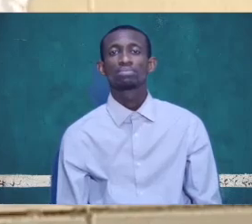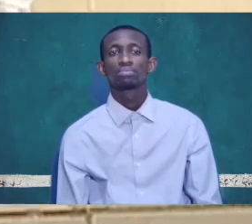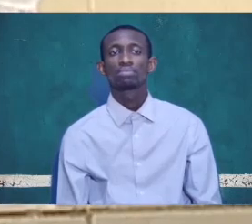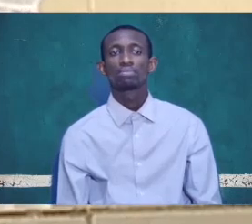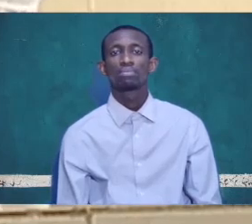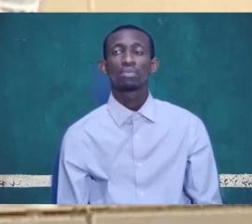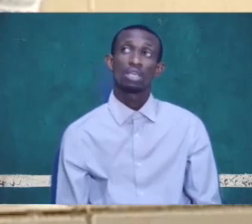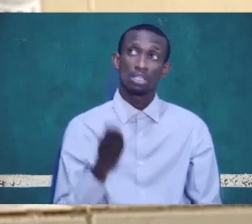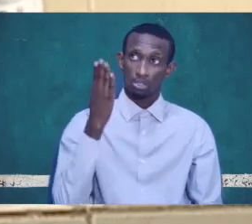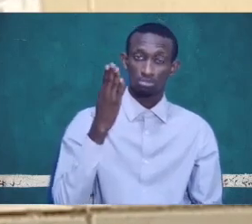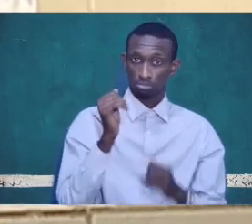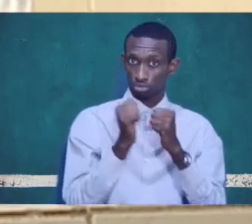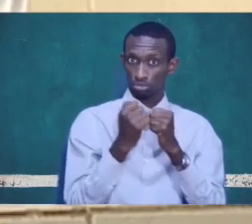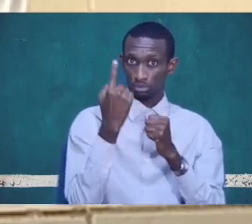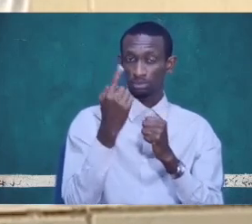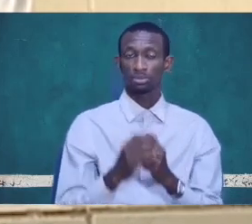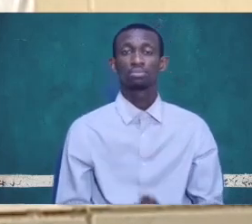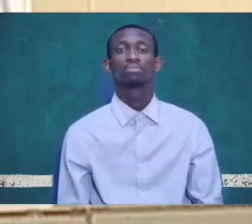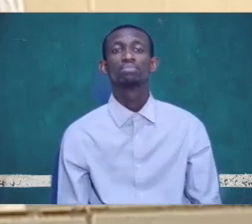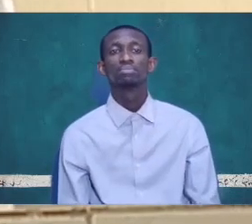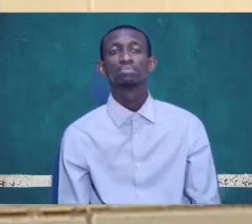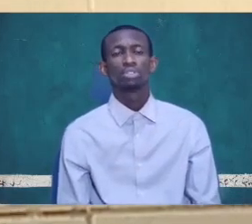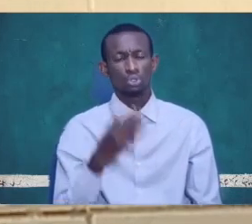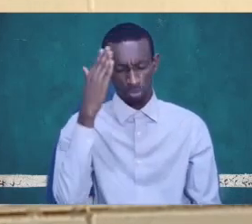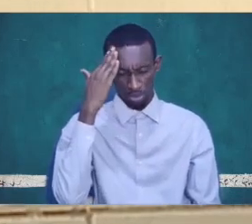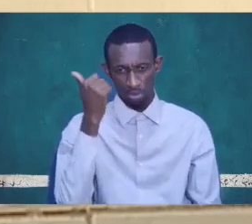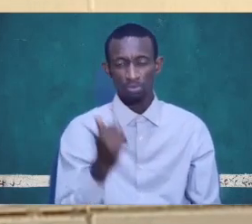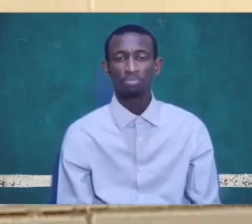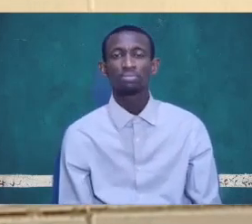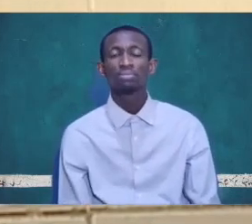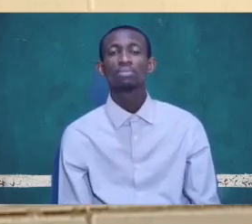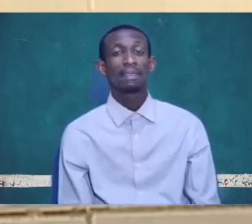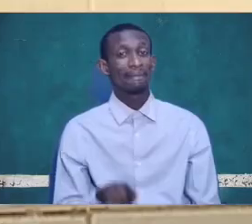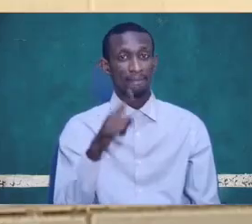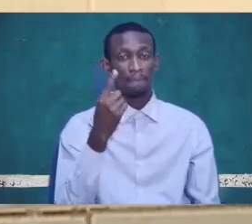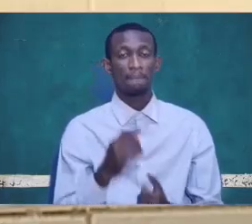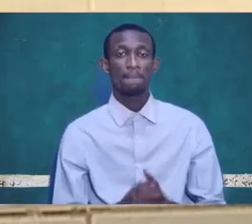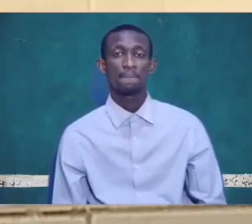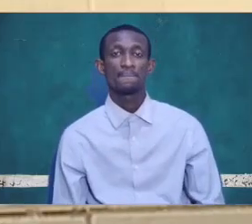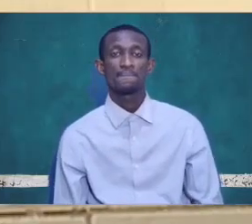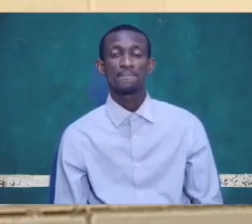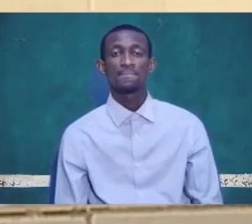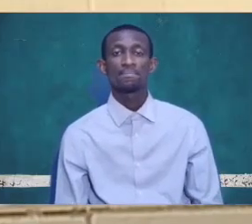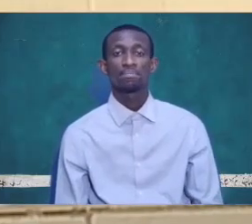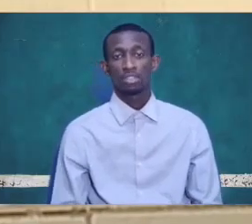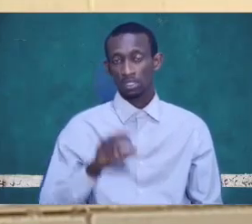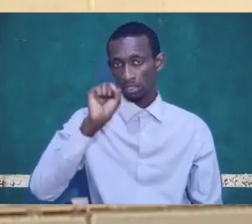For these 11 electrons, we know that the first shell,